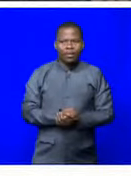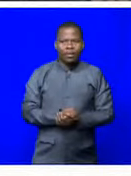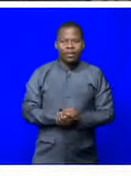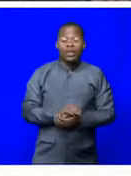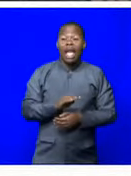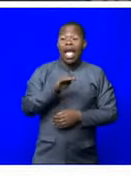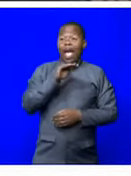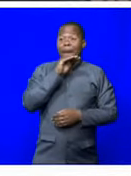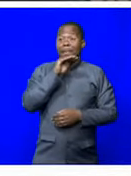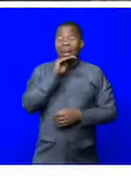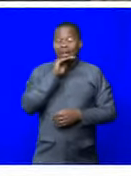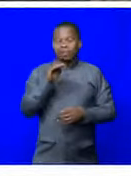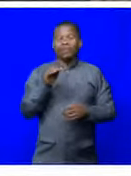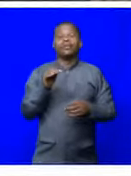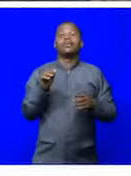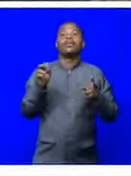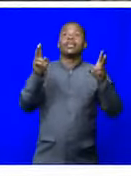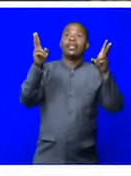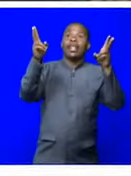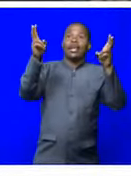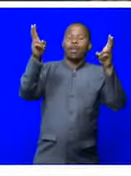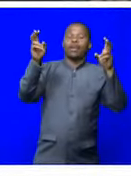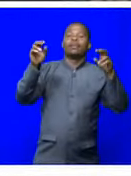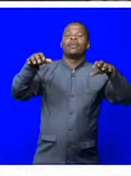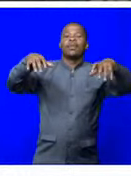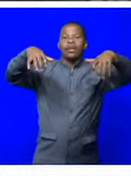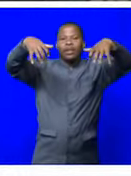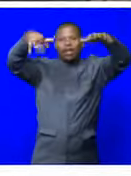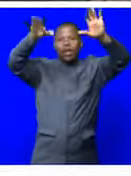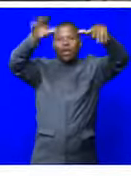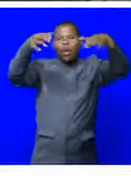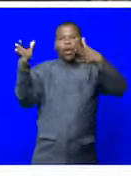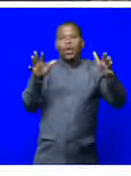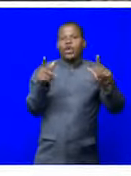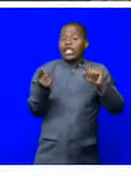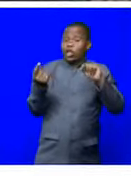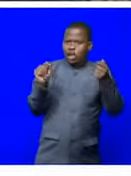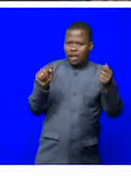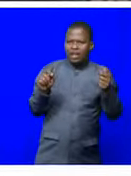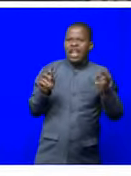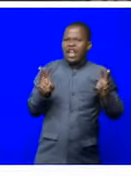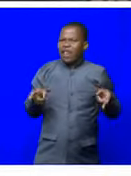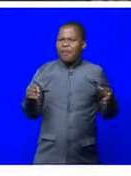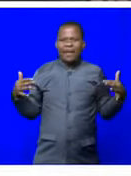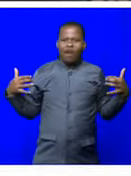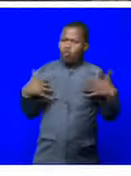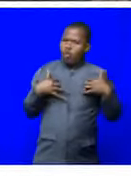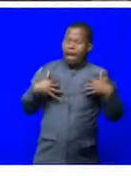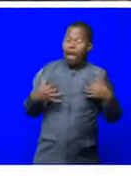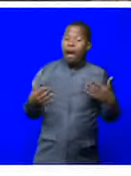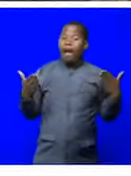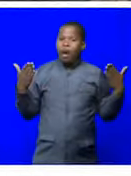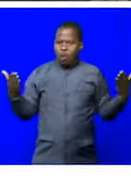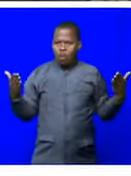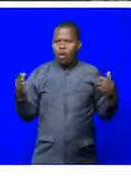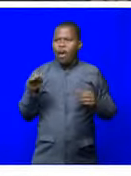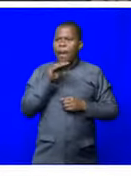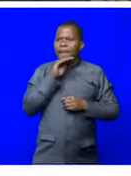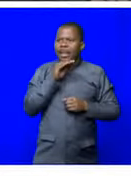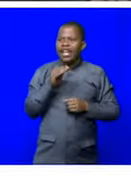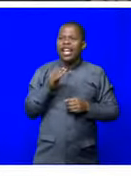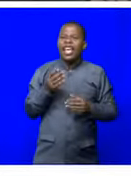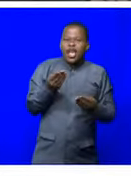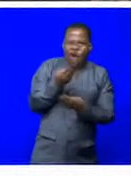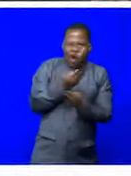the environment and climate change have so become on our natural world, in our